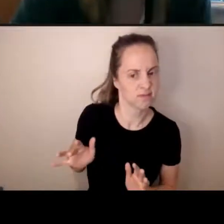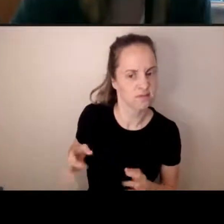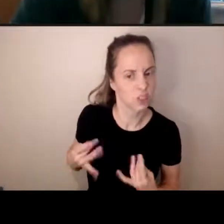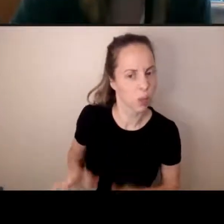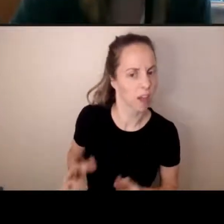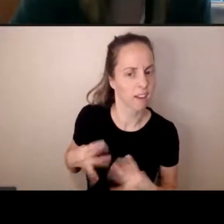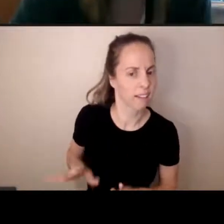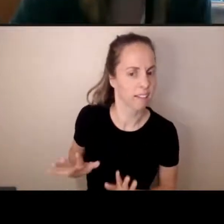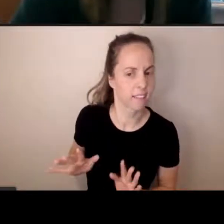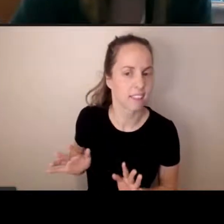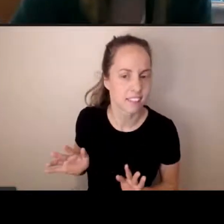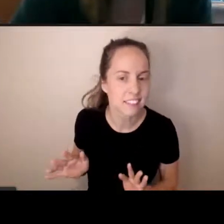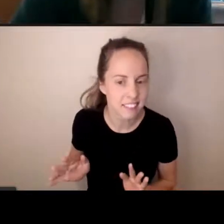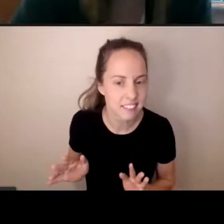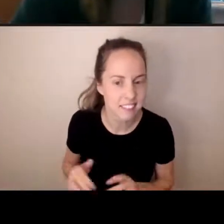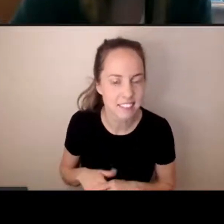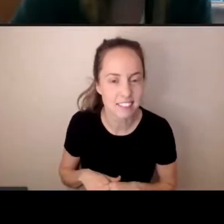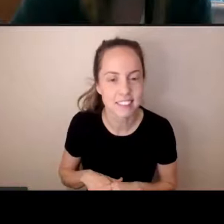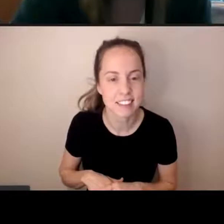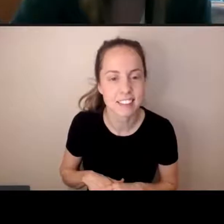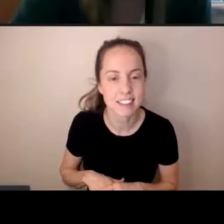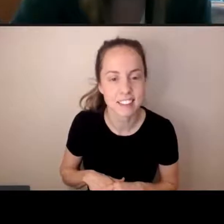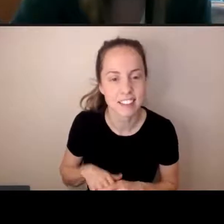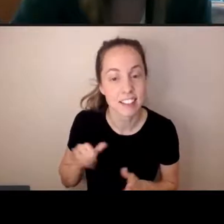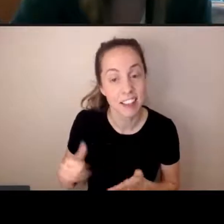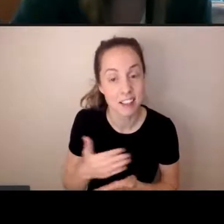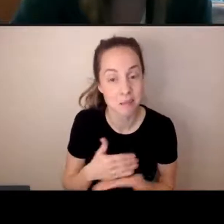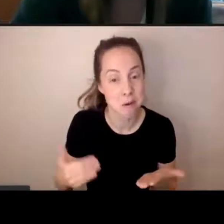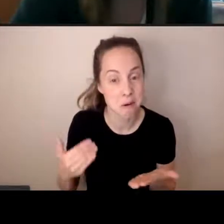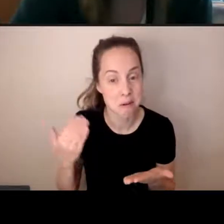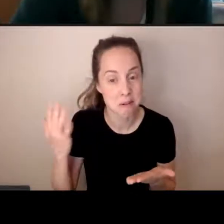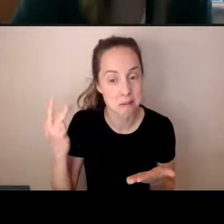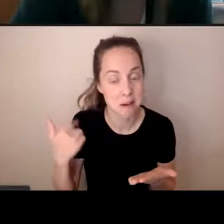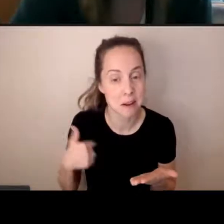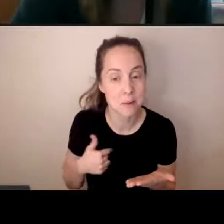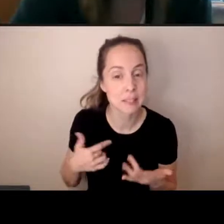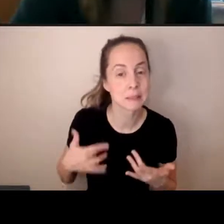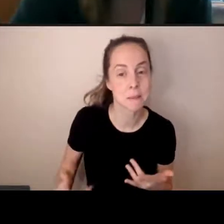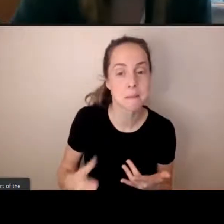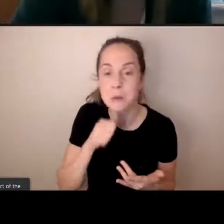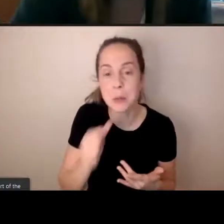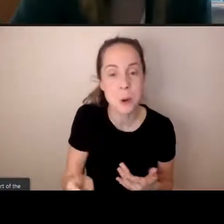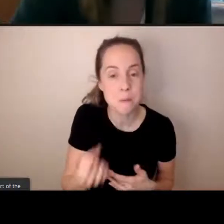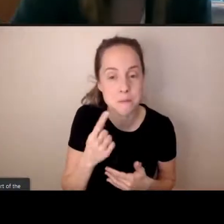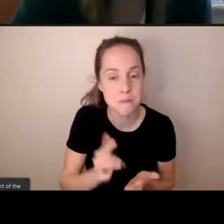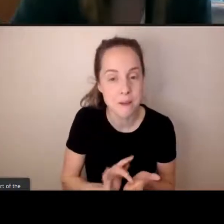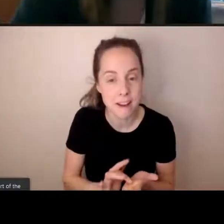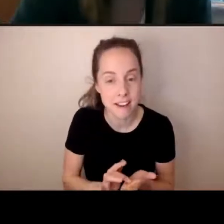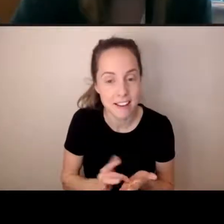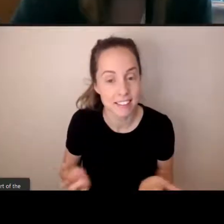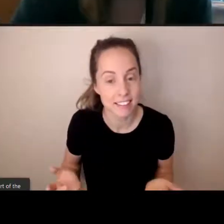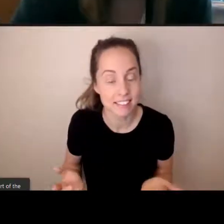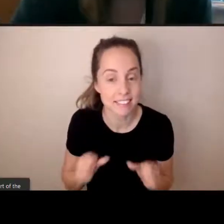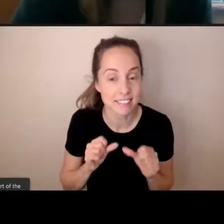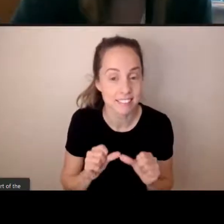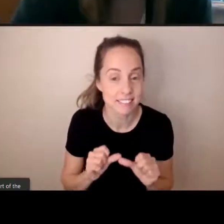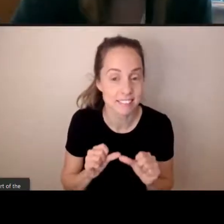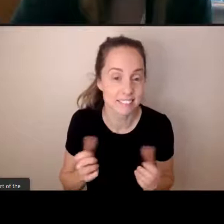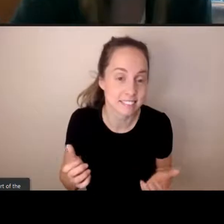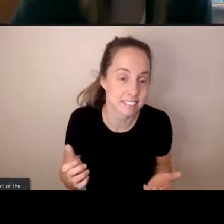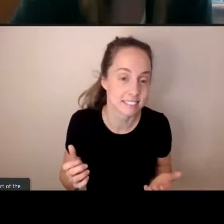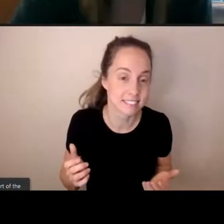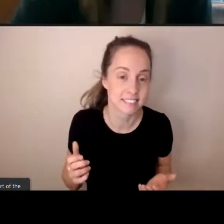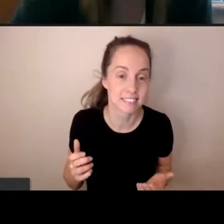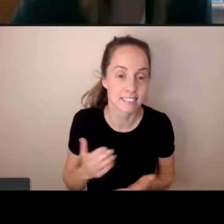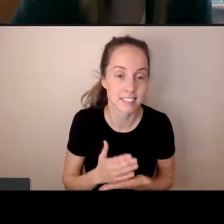in that regard. That's part of the reason why we tend not to take our medications consistently, because there's a